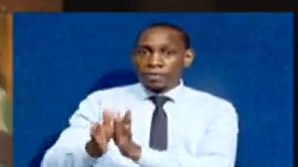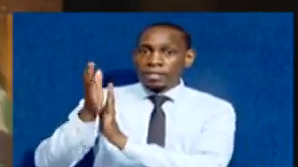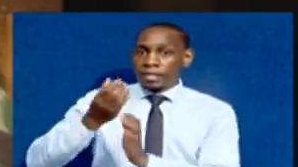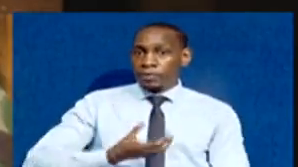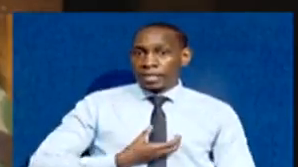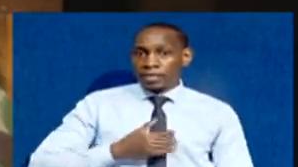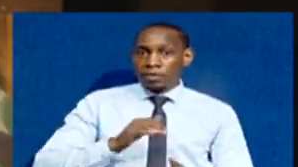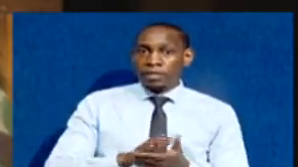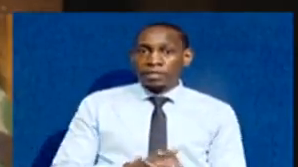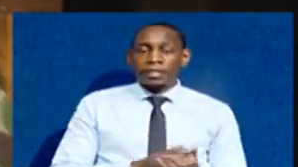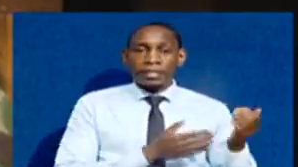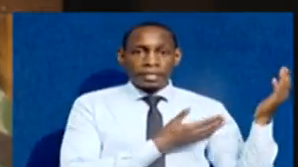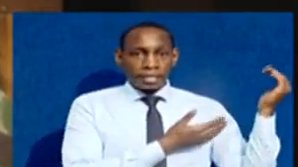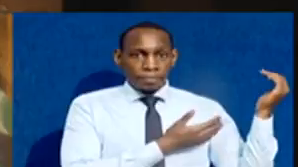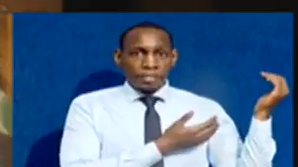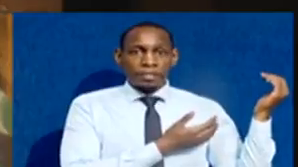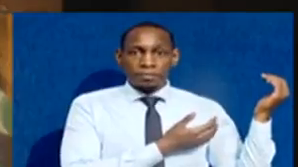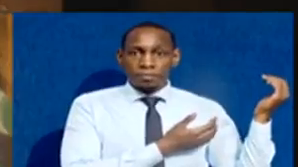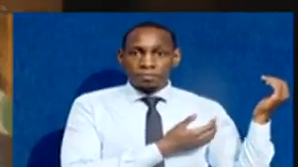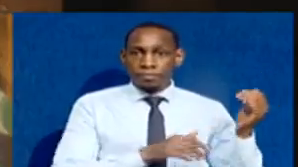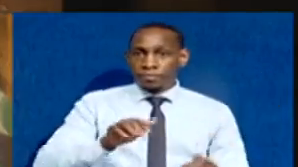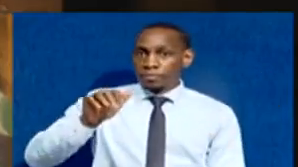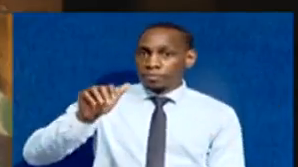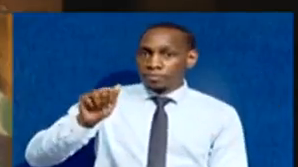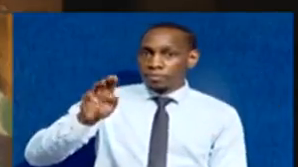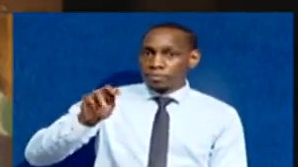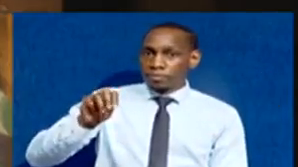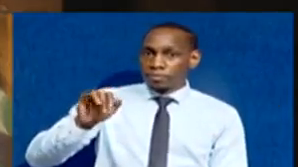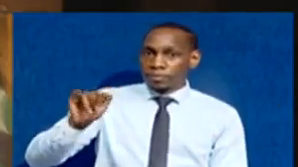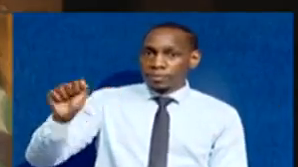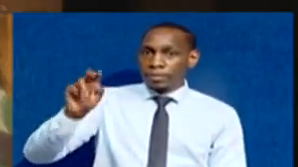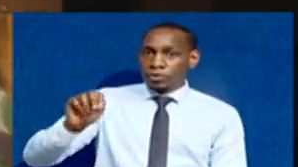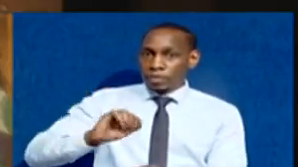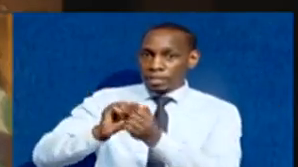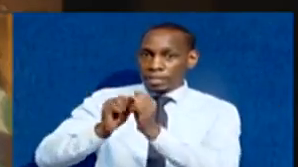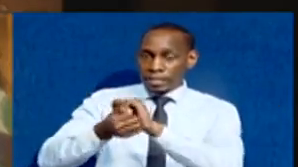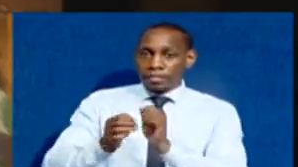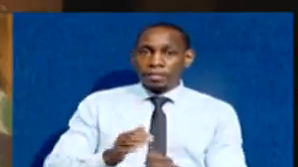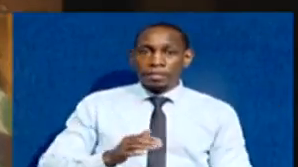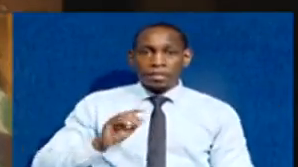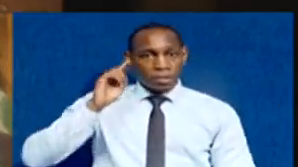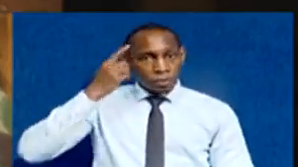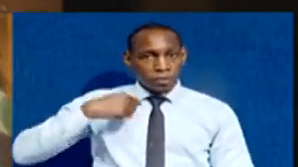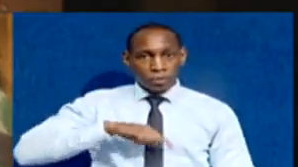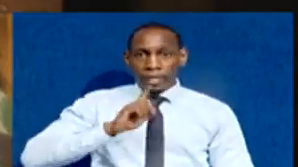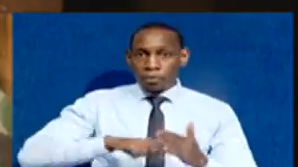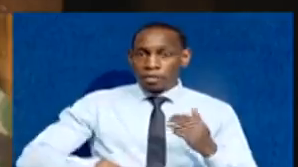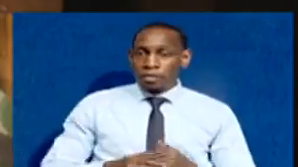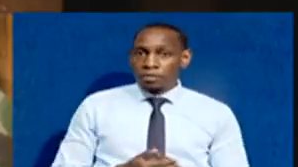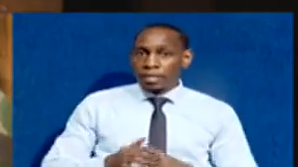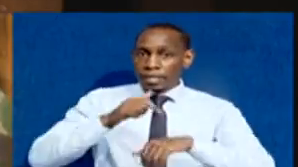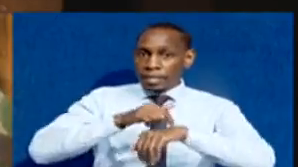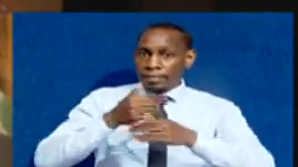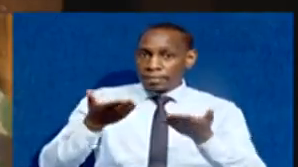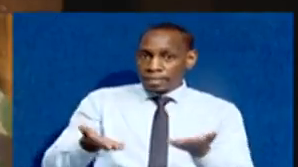Council, that is looking at how the AMISOM can be reconfigured. And our thinking has always been,